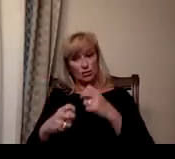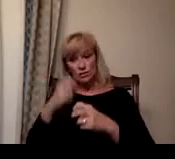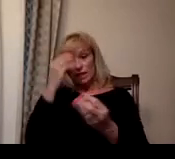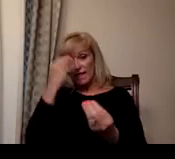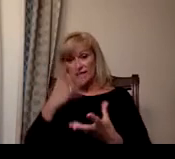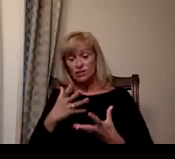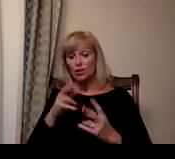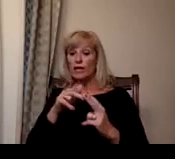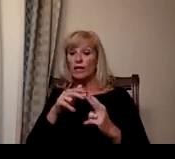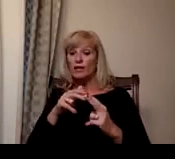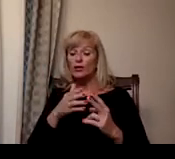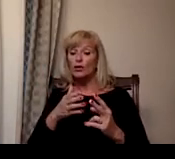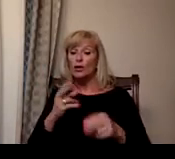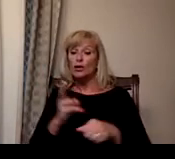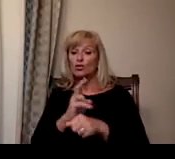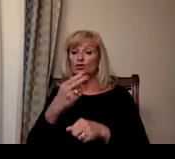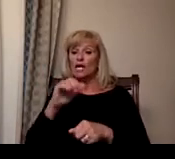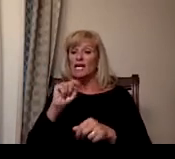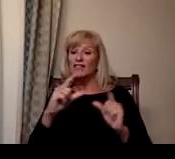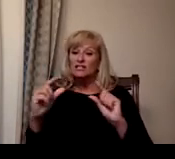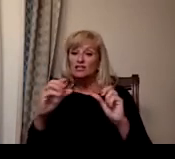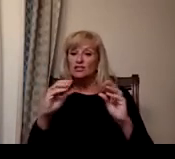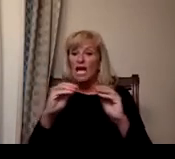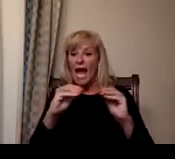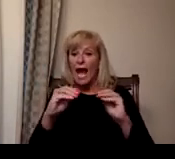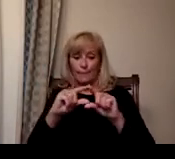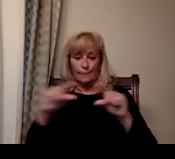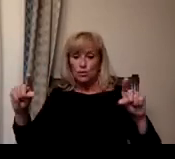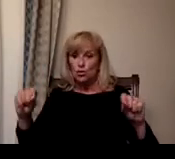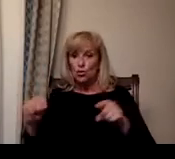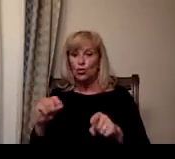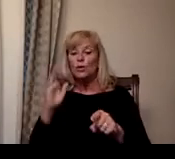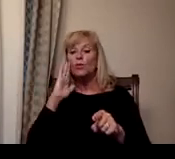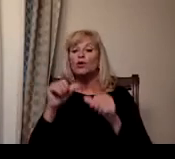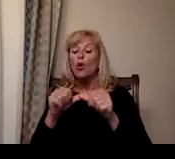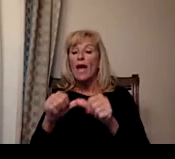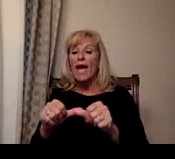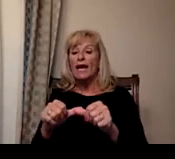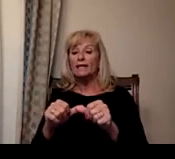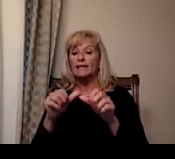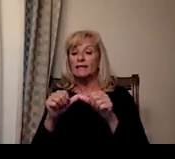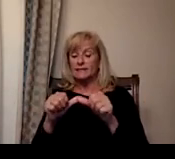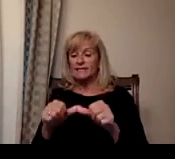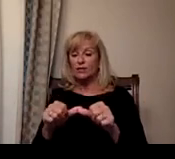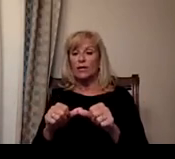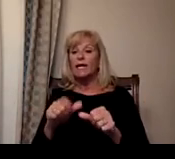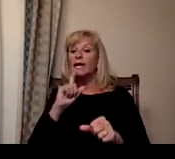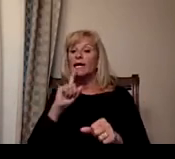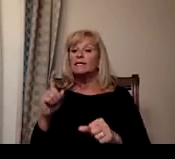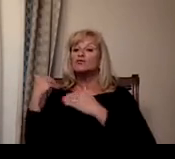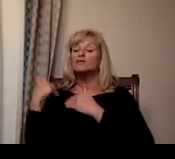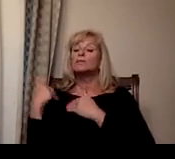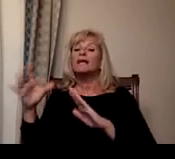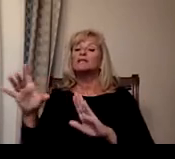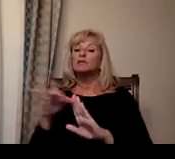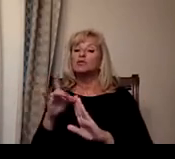us know either through the chat or the questions and answers. So we're going to go ahead and continue. And so it is a responsible choice. We are